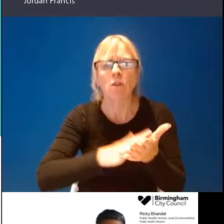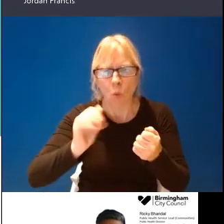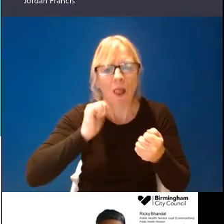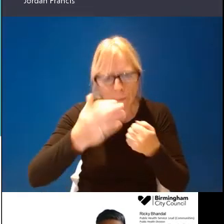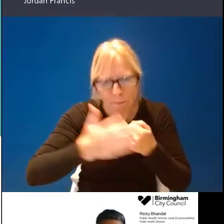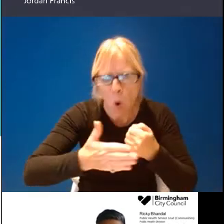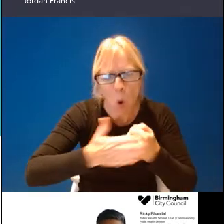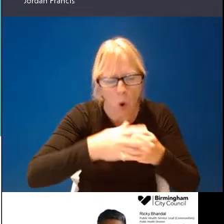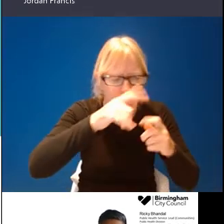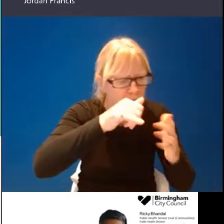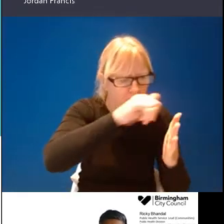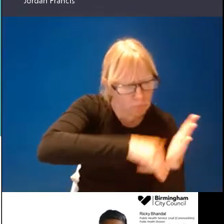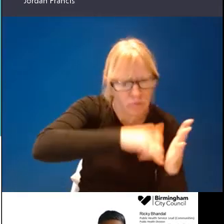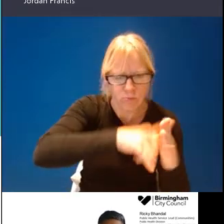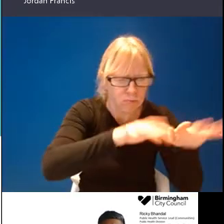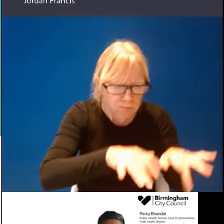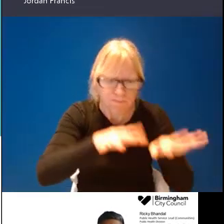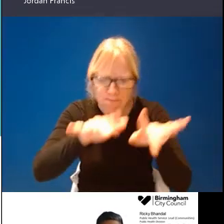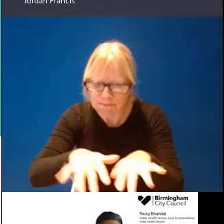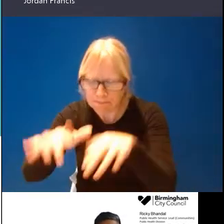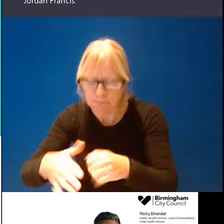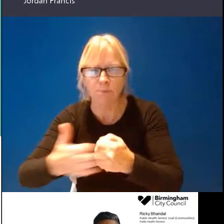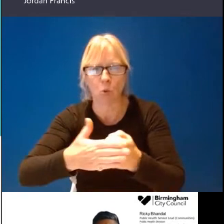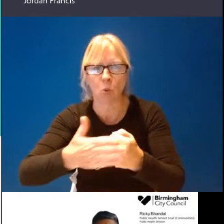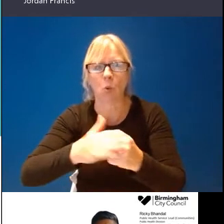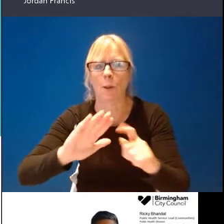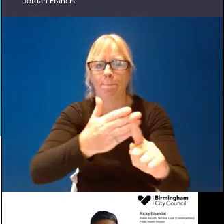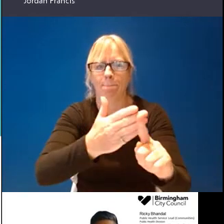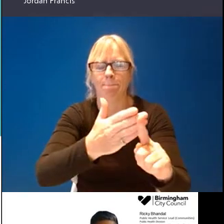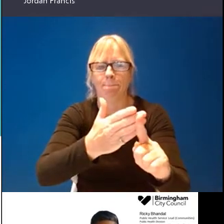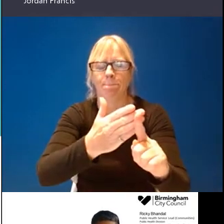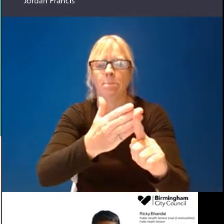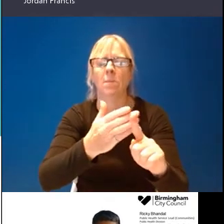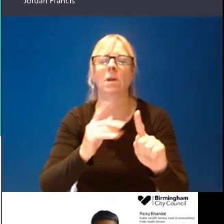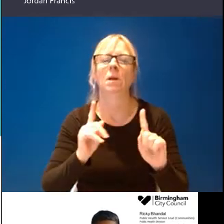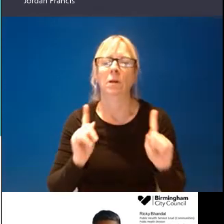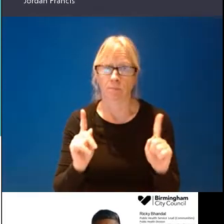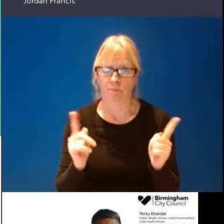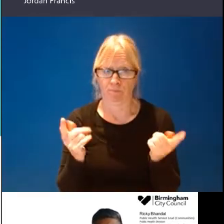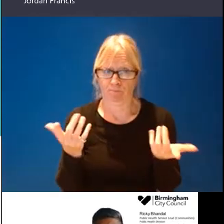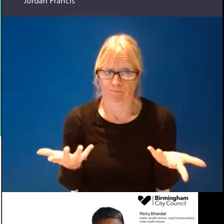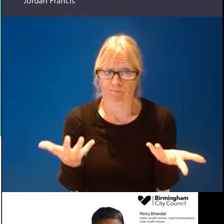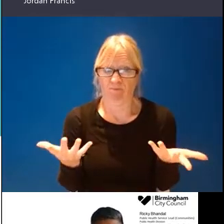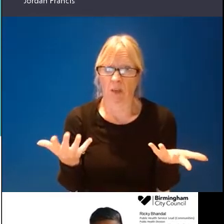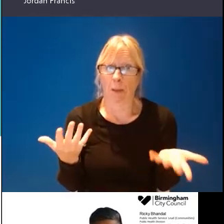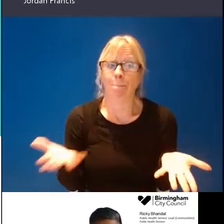The engagement opportunities that we have here now is to we've gone out to tender